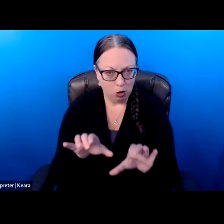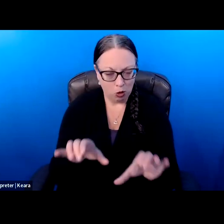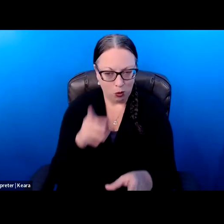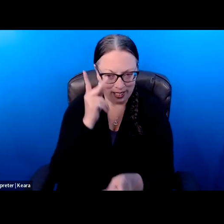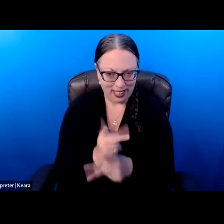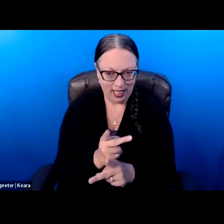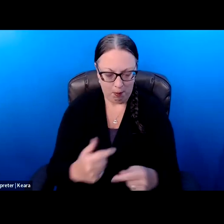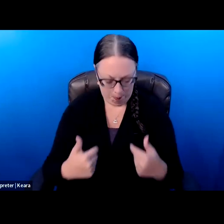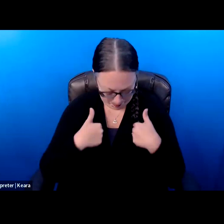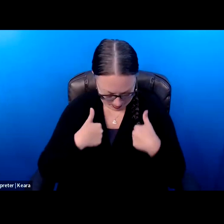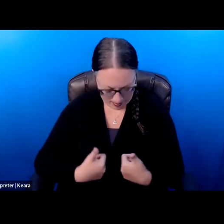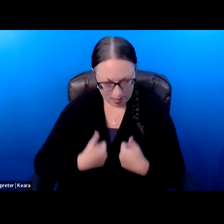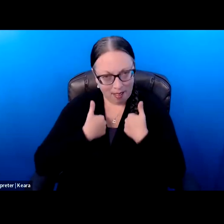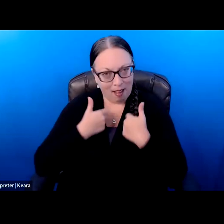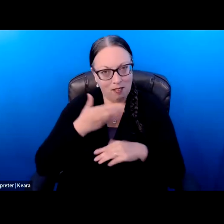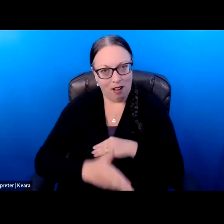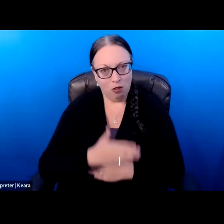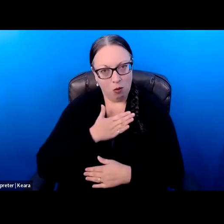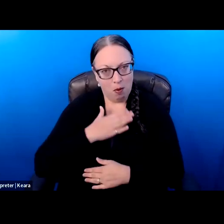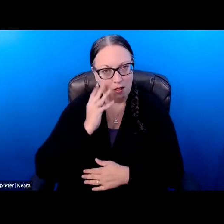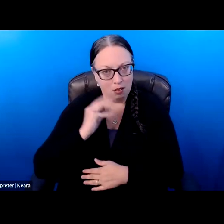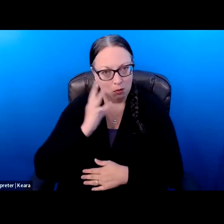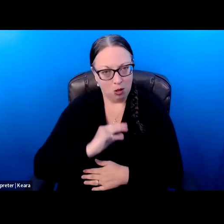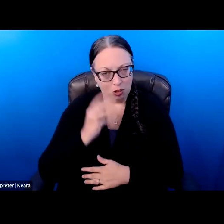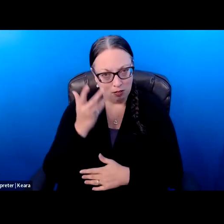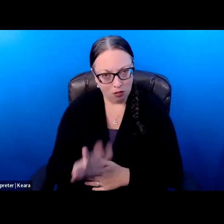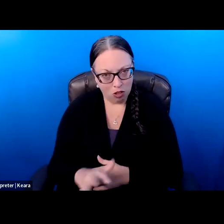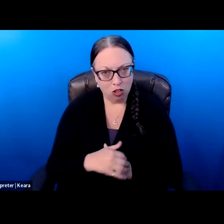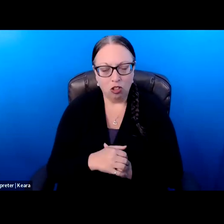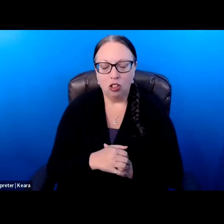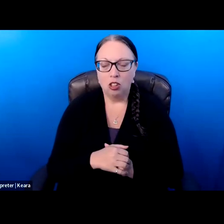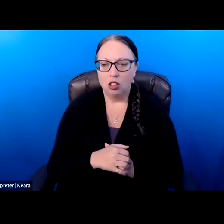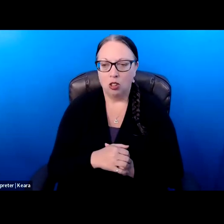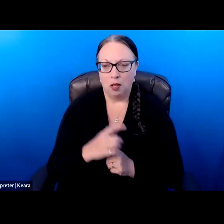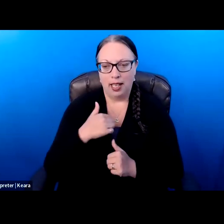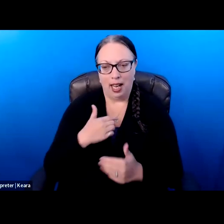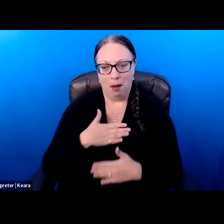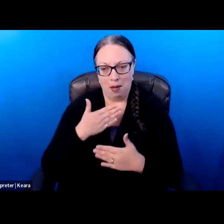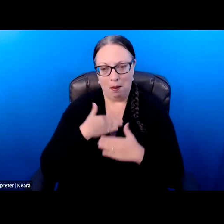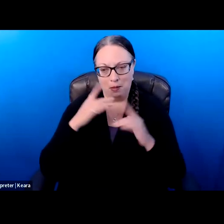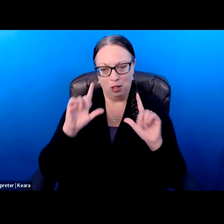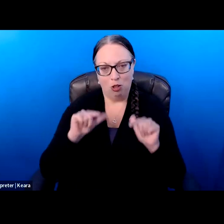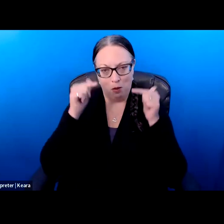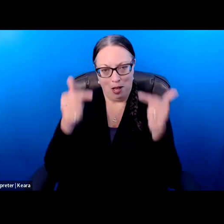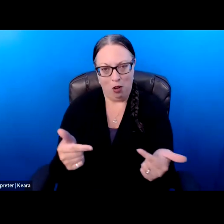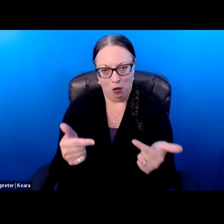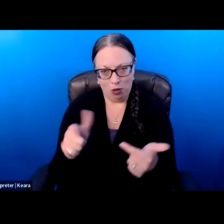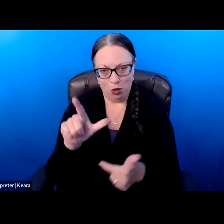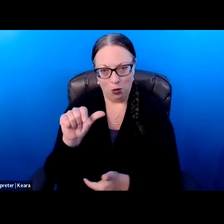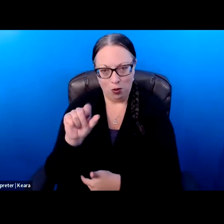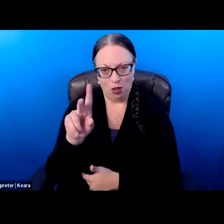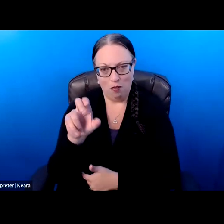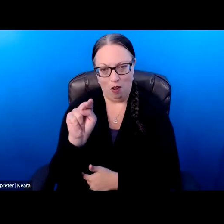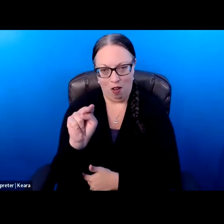alive after my experiences. And I am very, very, very happy to turn it back over to you, Lavon. Thank you